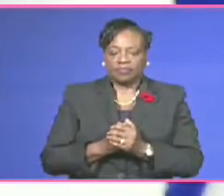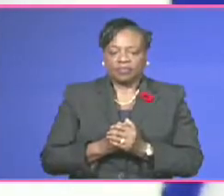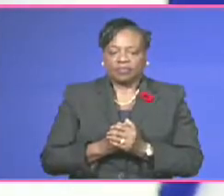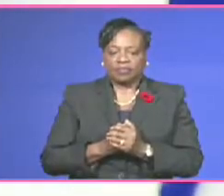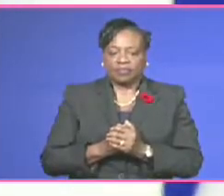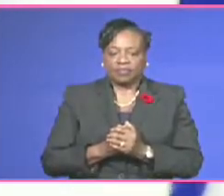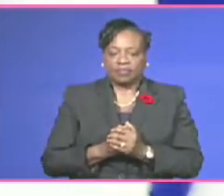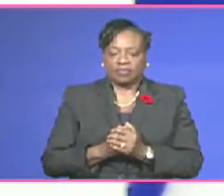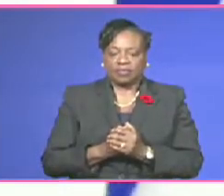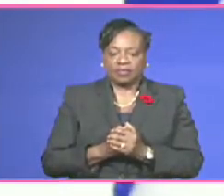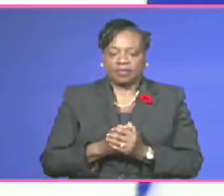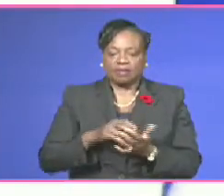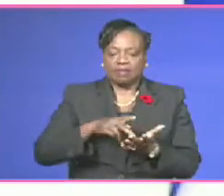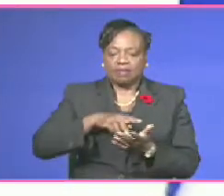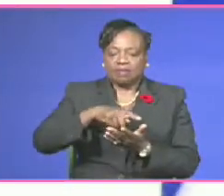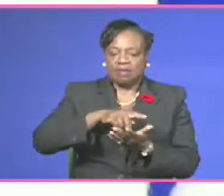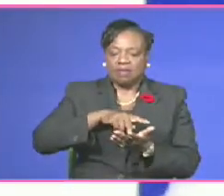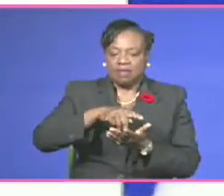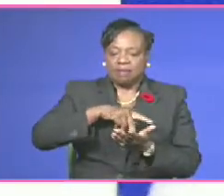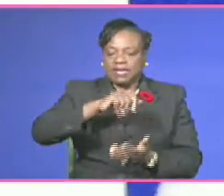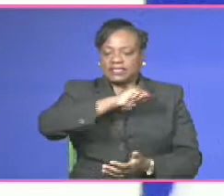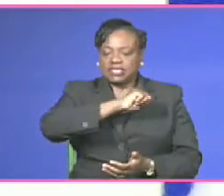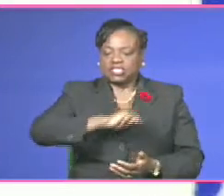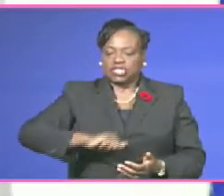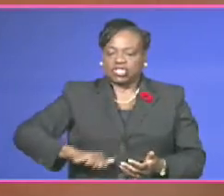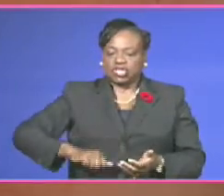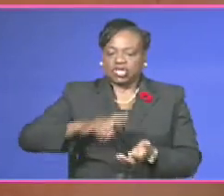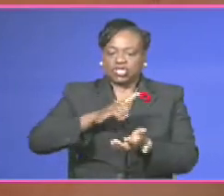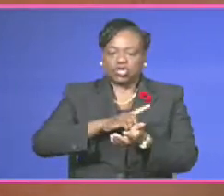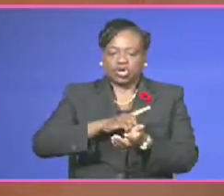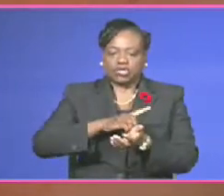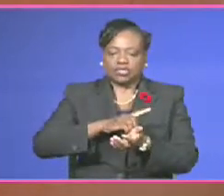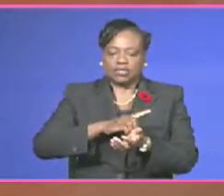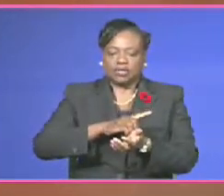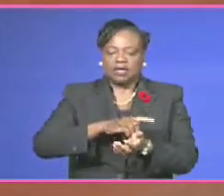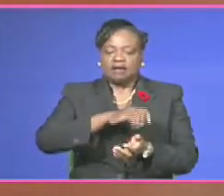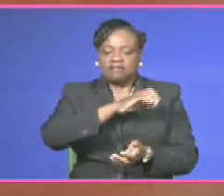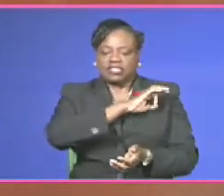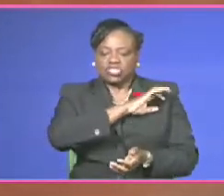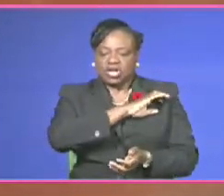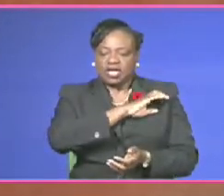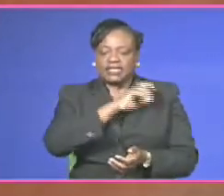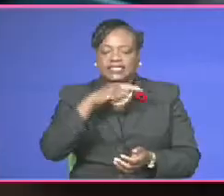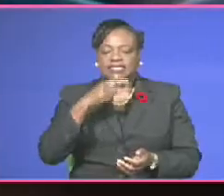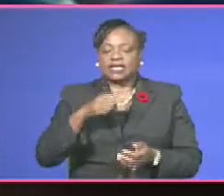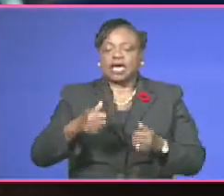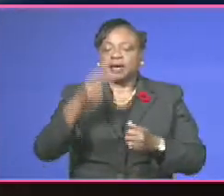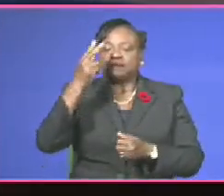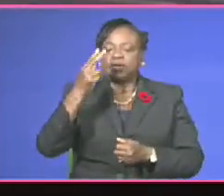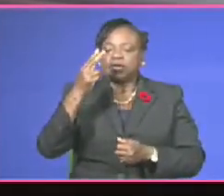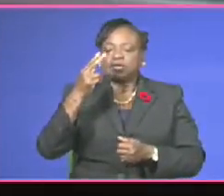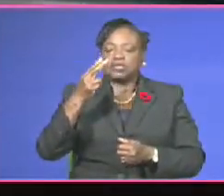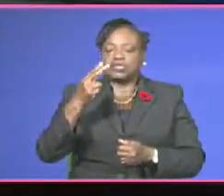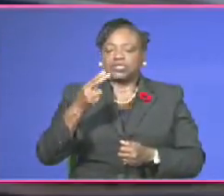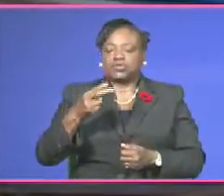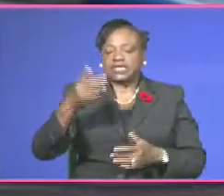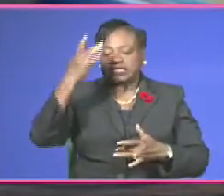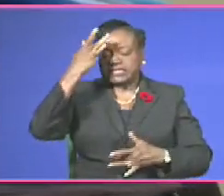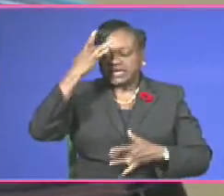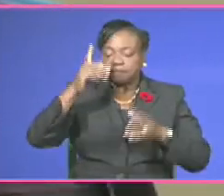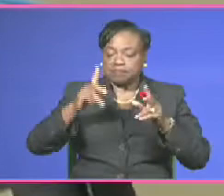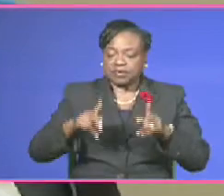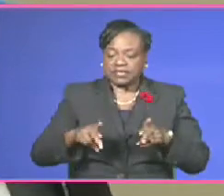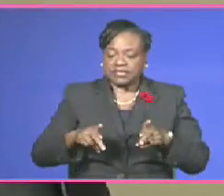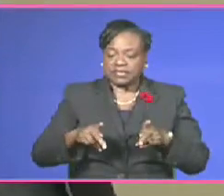Plastic surgeon Dr. Carleen Fitzcharles says it's really up to the patient whether or not they choose to do reconstruction. For a lot of women, they don't want to